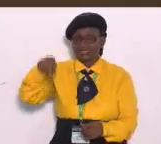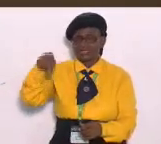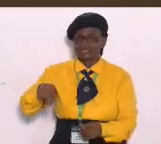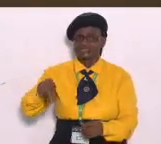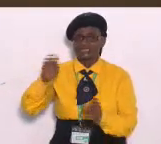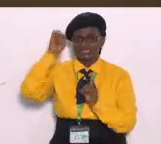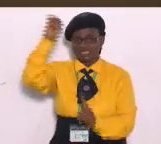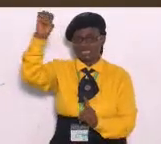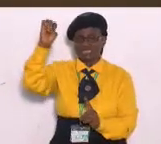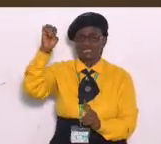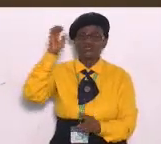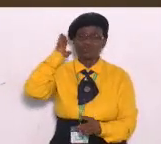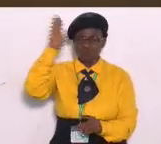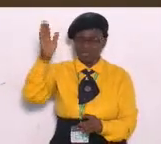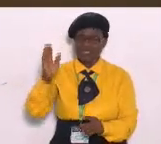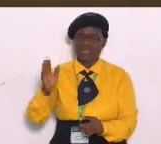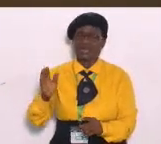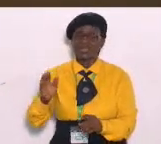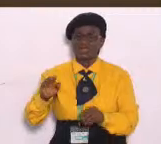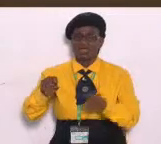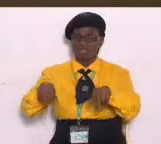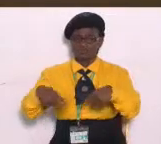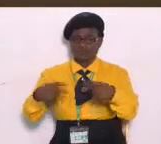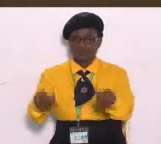he will supply.